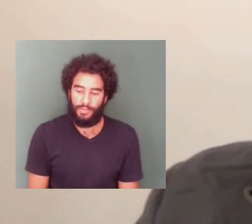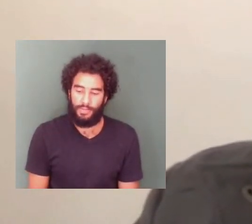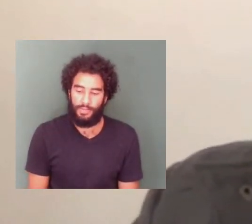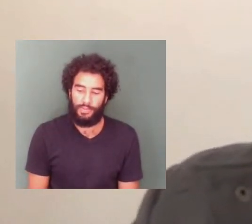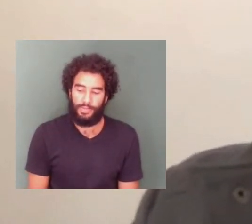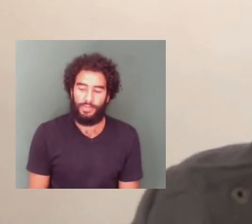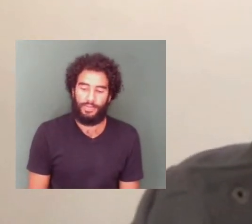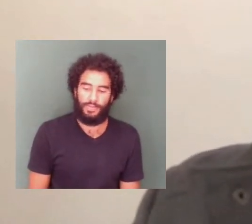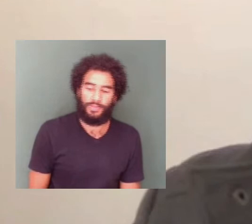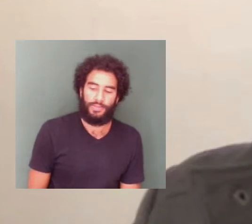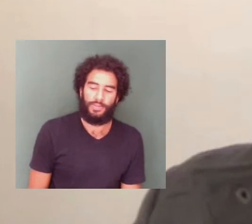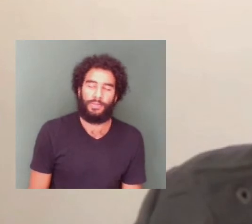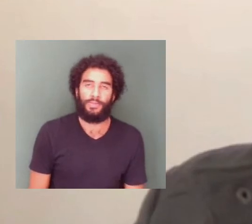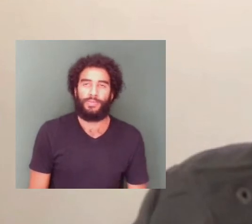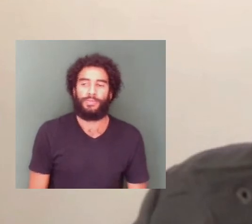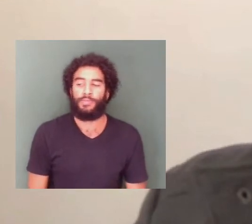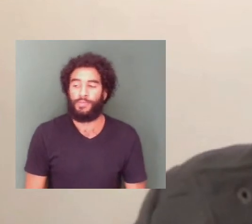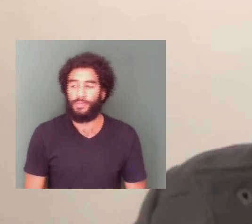few comments,